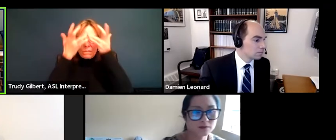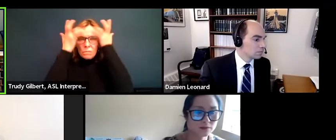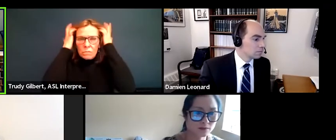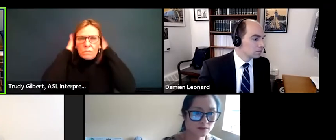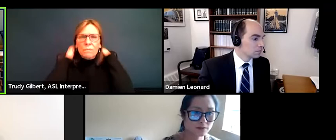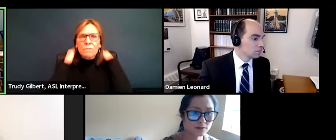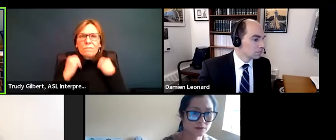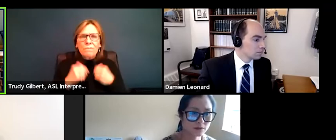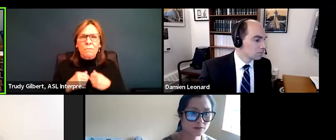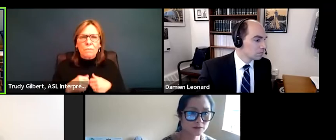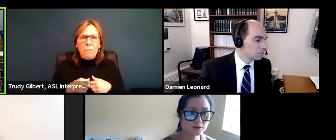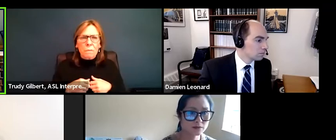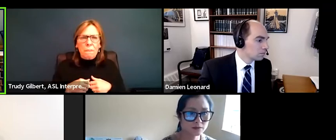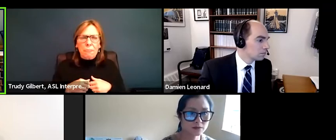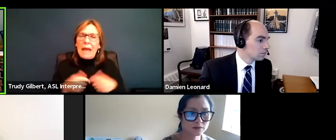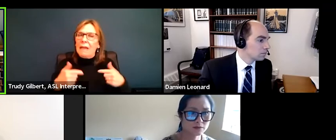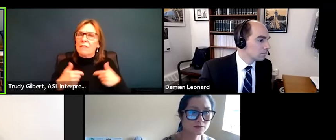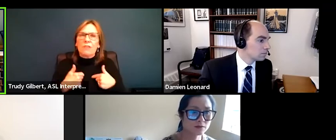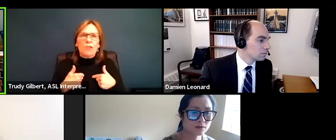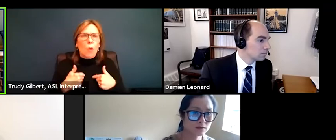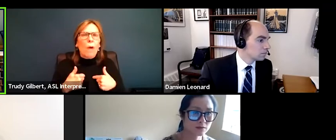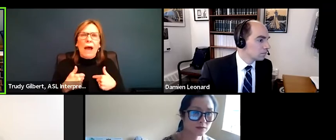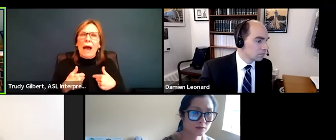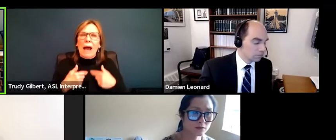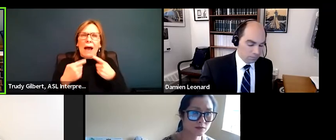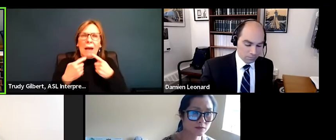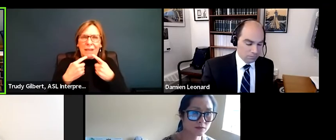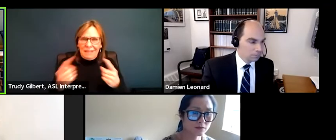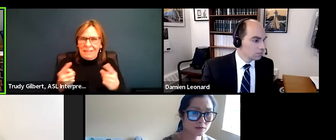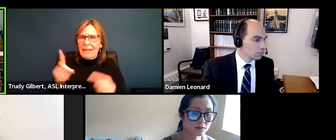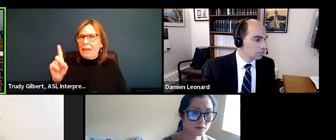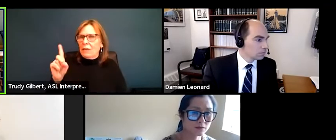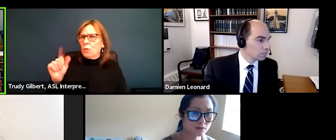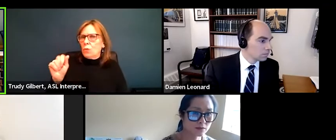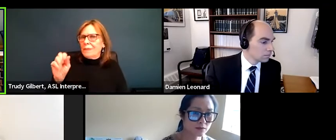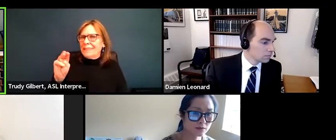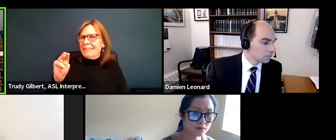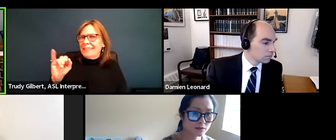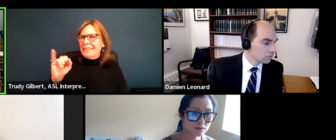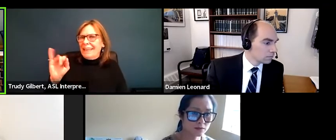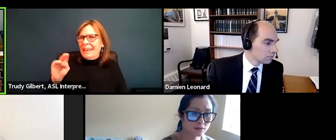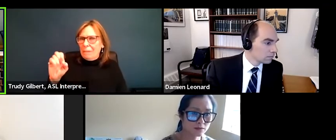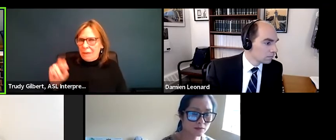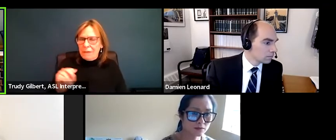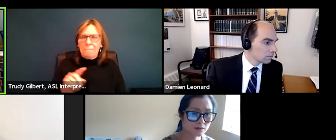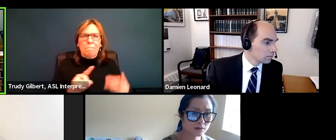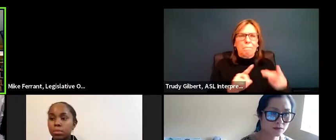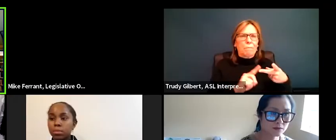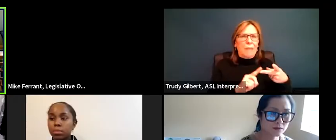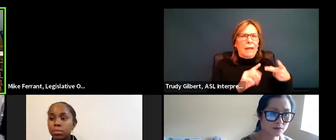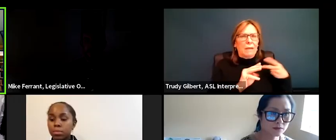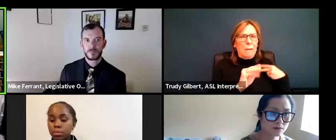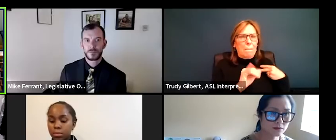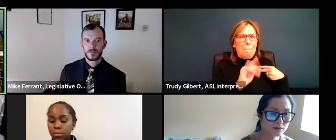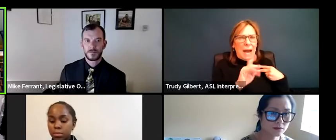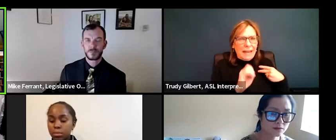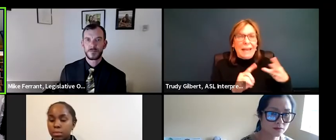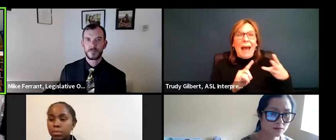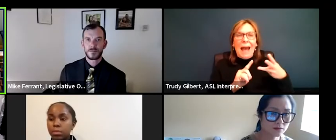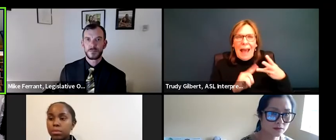So I'm, I'm going to say to Damien and Mike and, um, Kevin, that